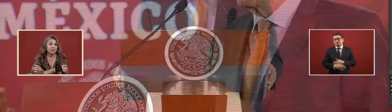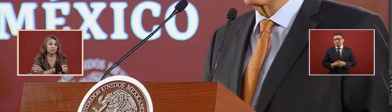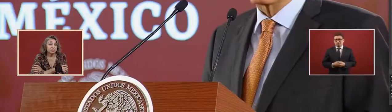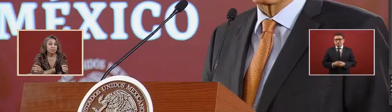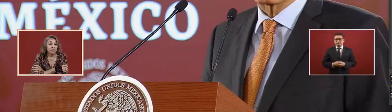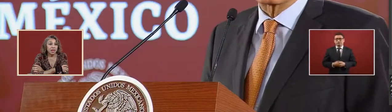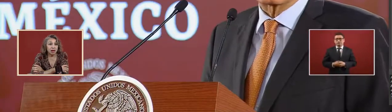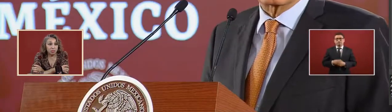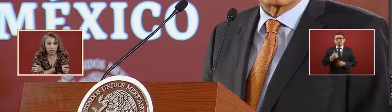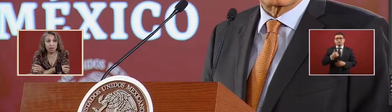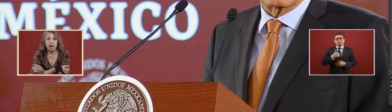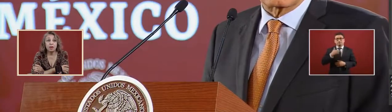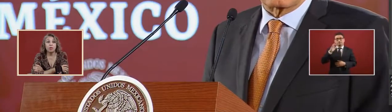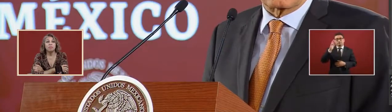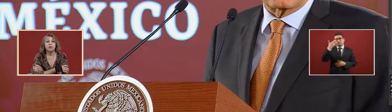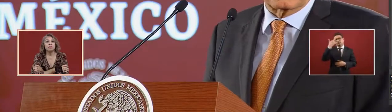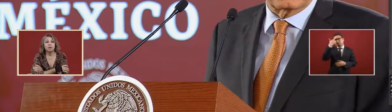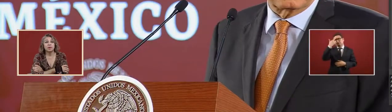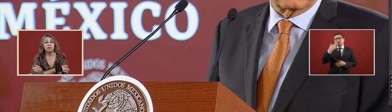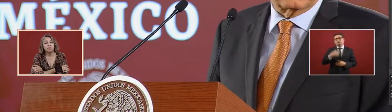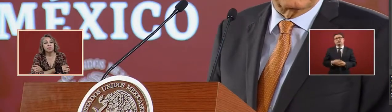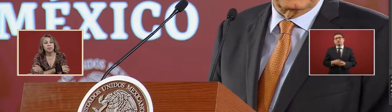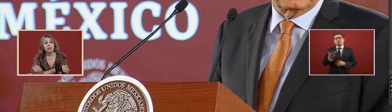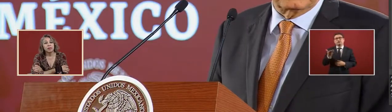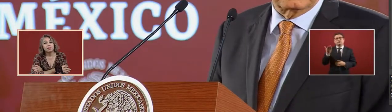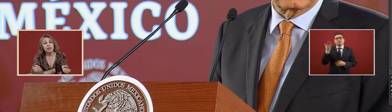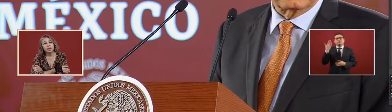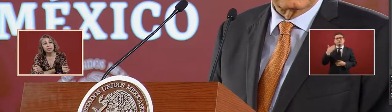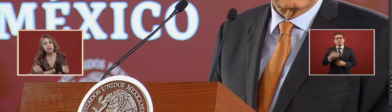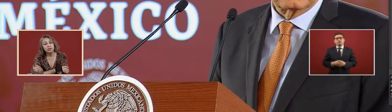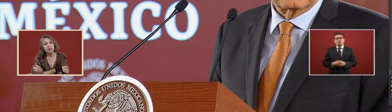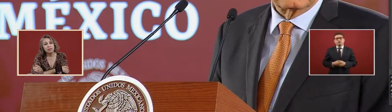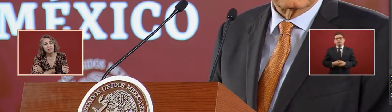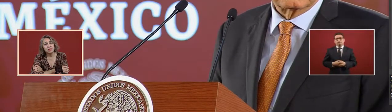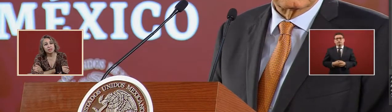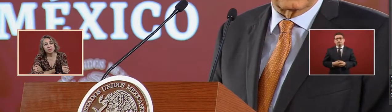conflicts. I remember that in